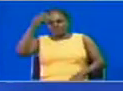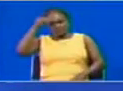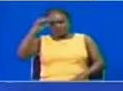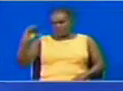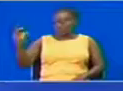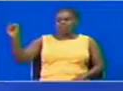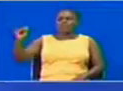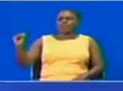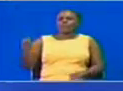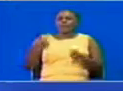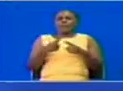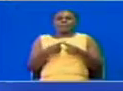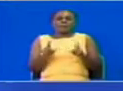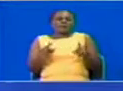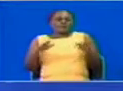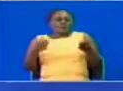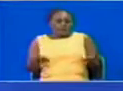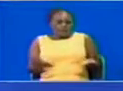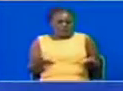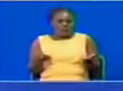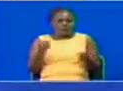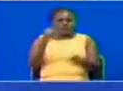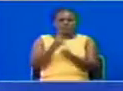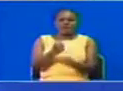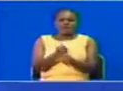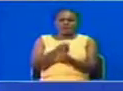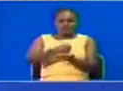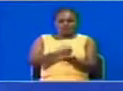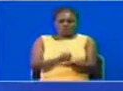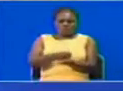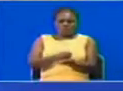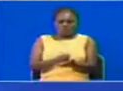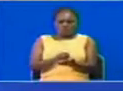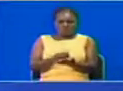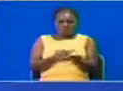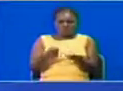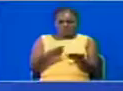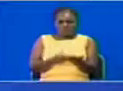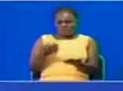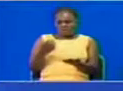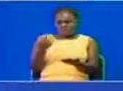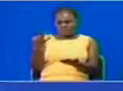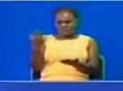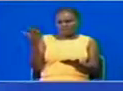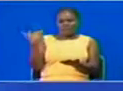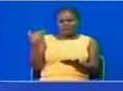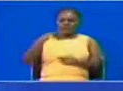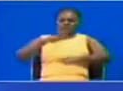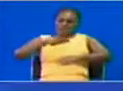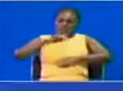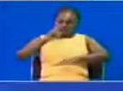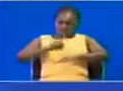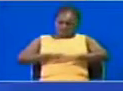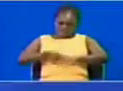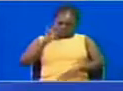Fred Matiang'i, but it's how it's been done. This audit was conducted for about 3 weeks to 1 month. Was this enough time for them to